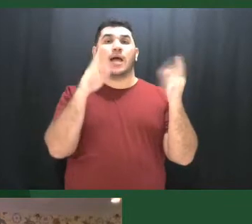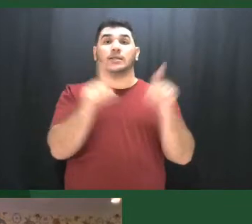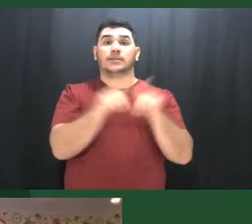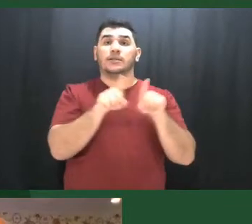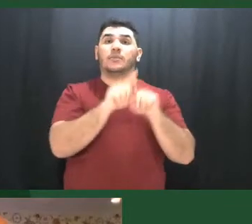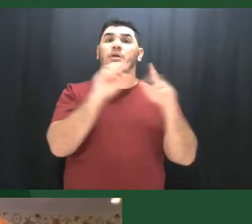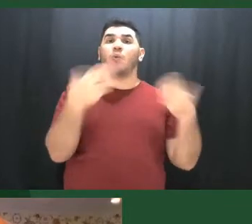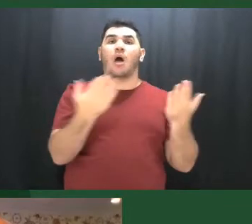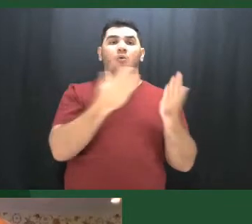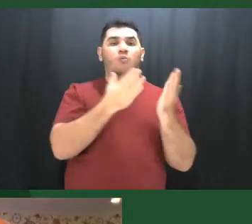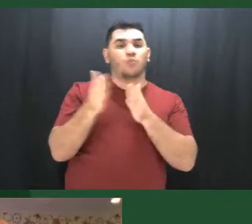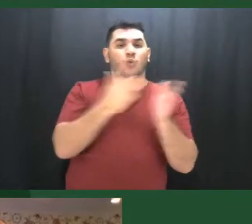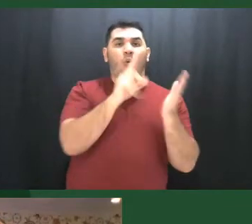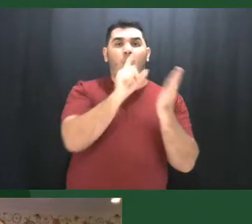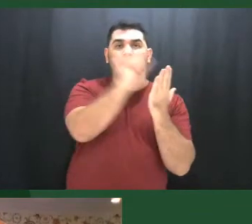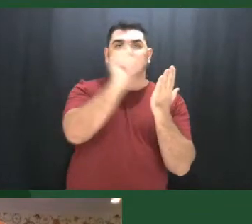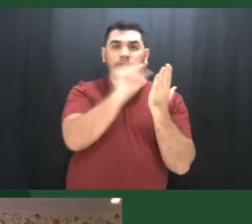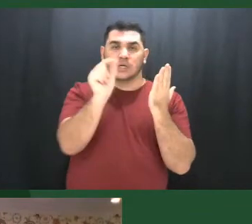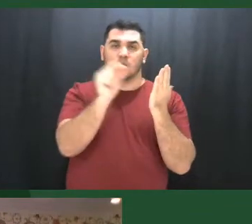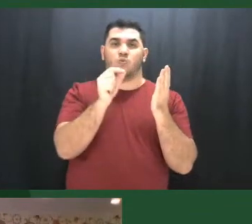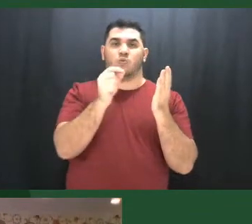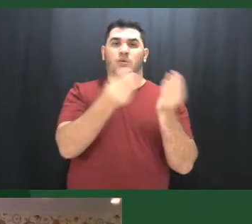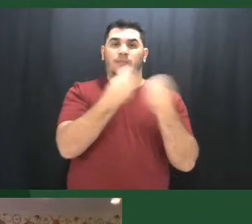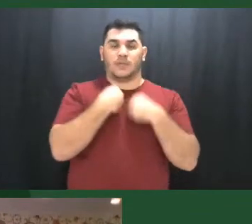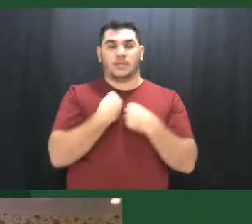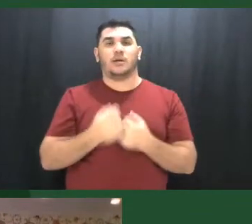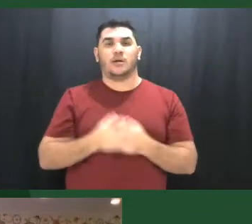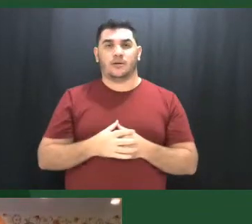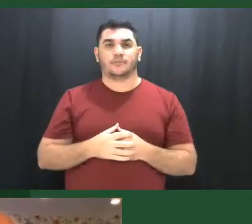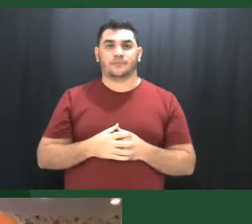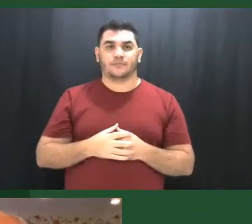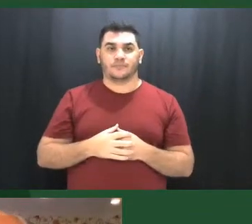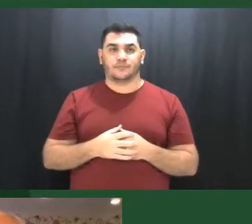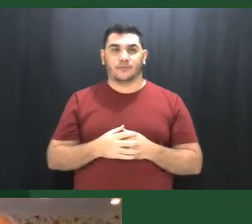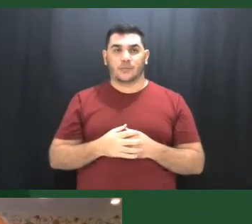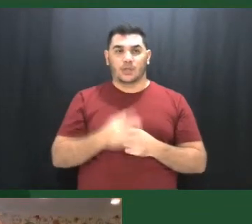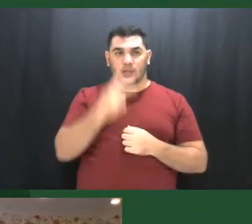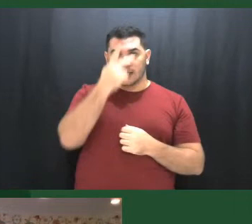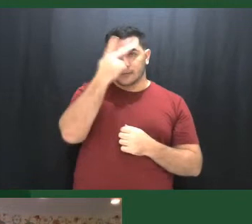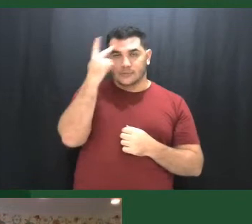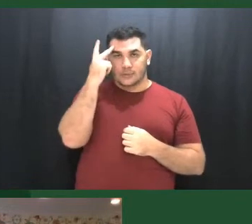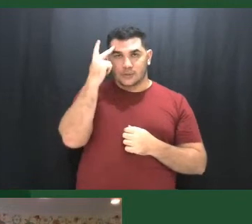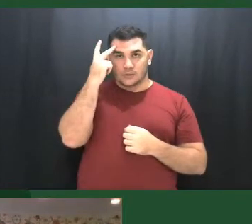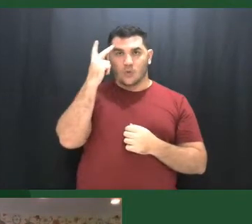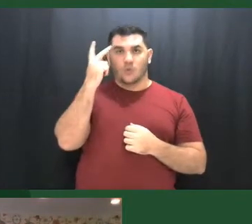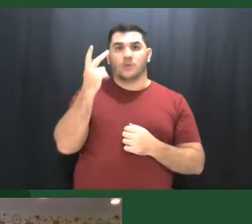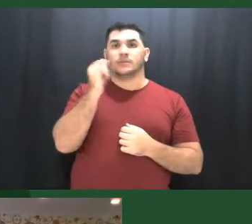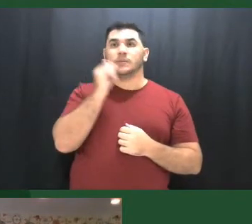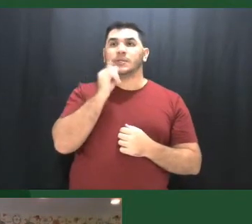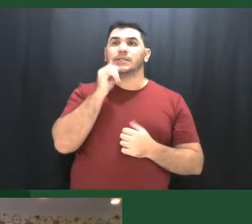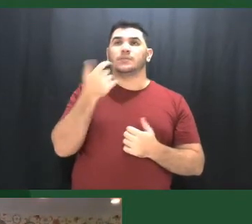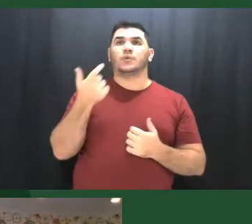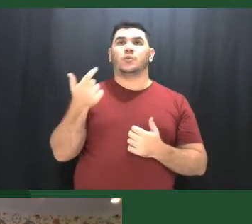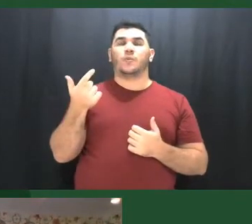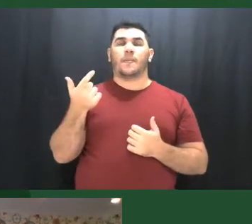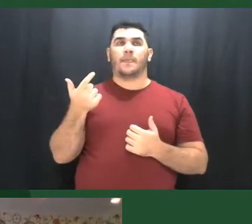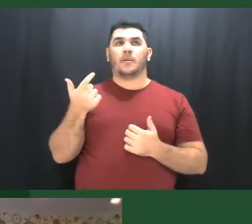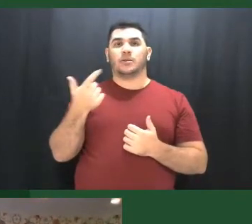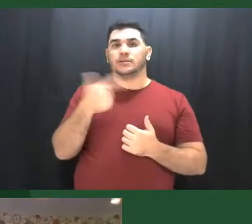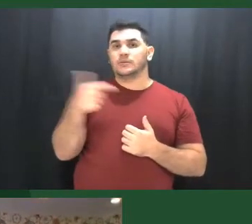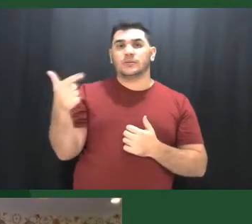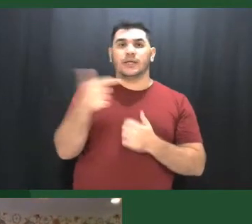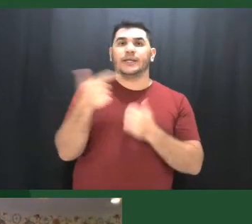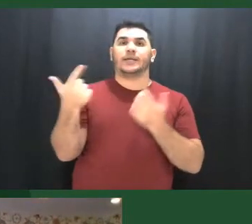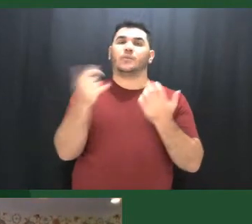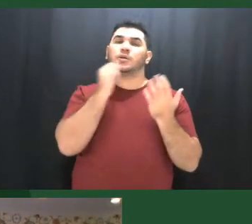contact list should get the next priority, and people outside your contact list should be further away. So I would like